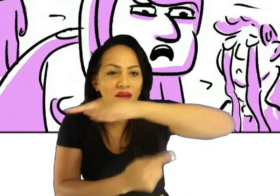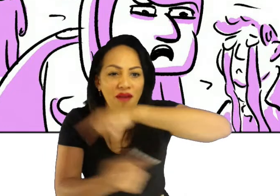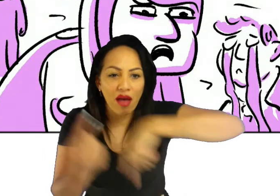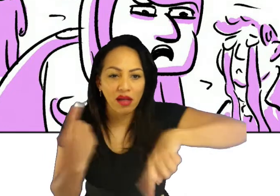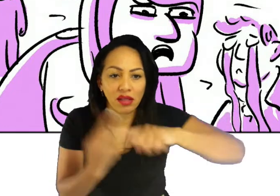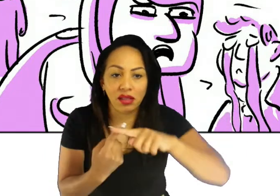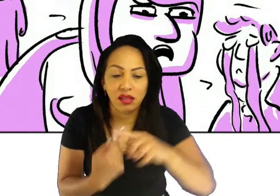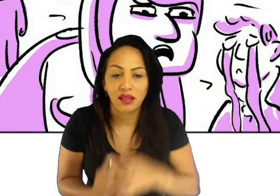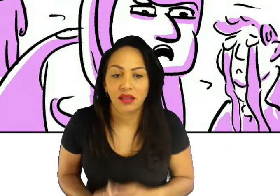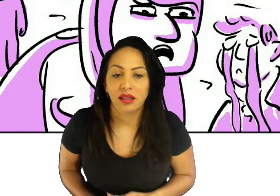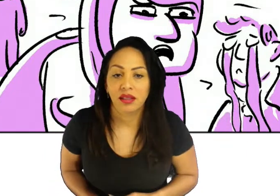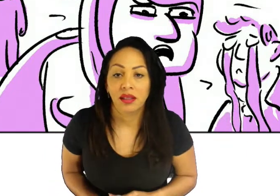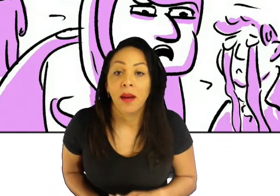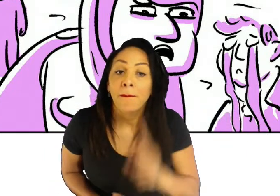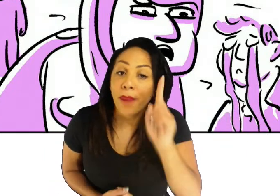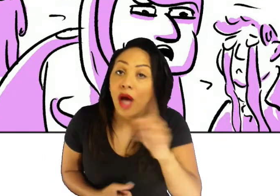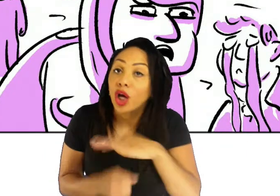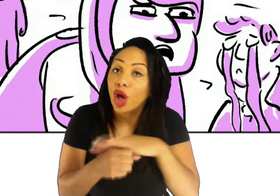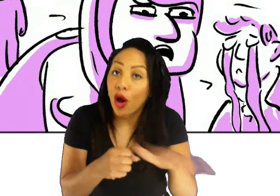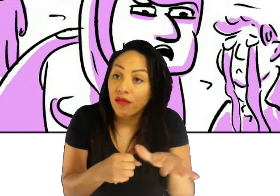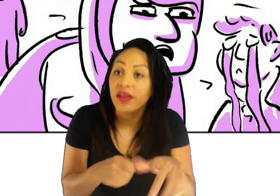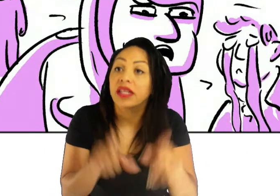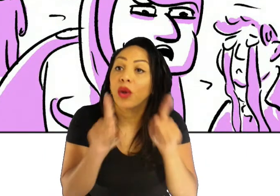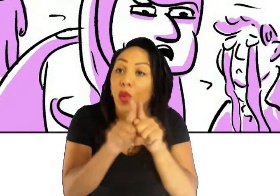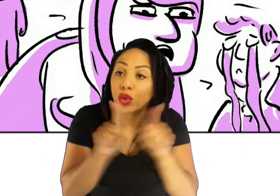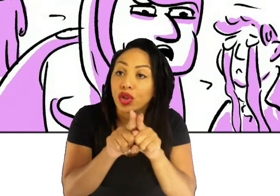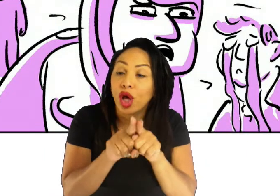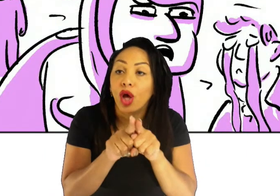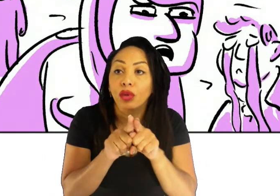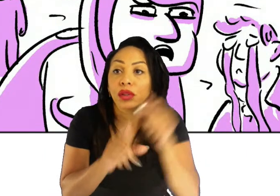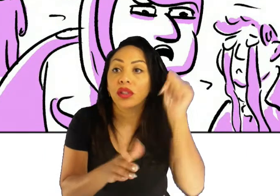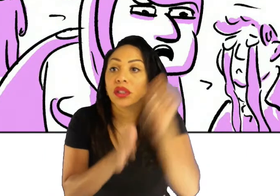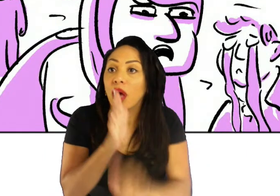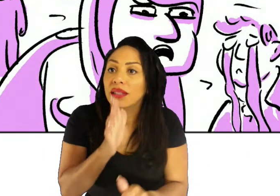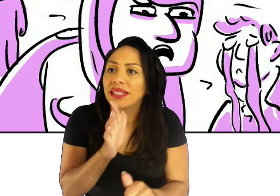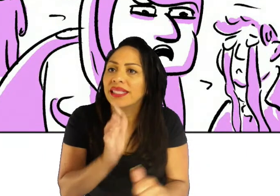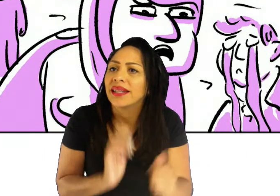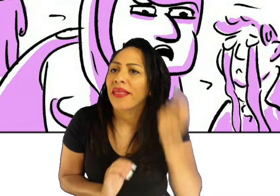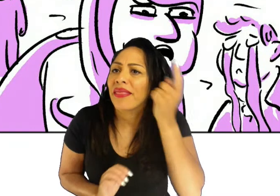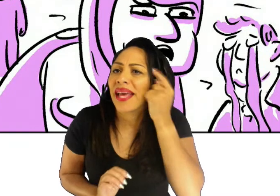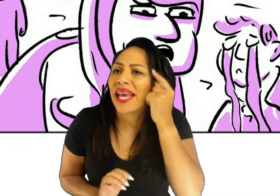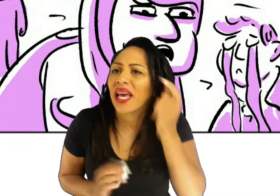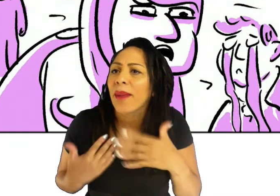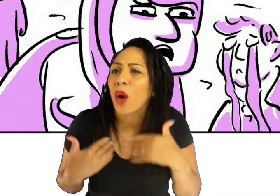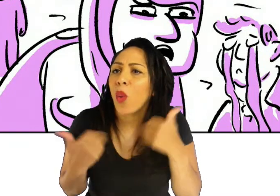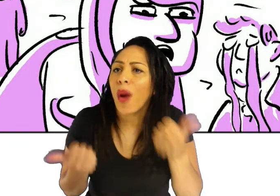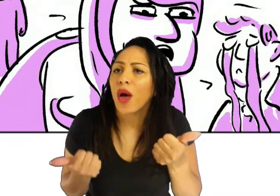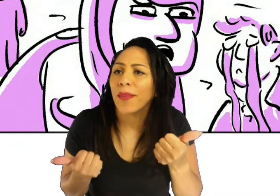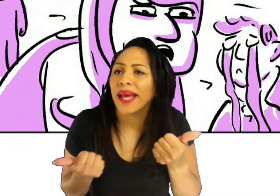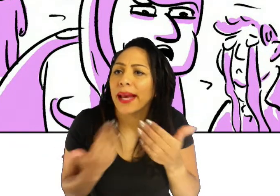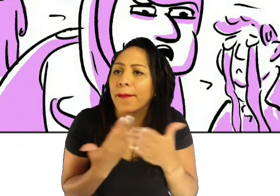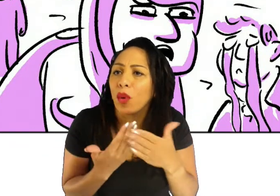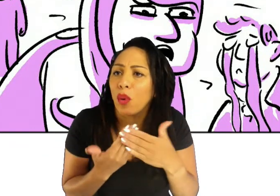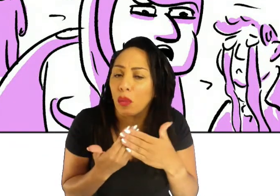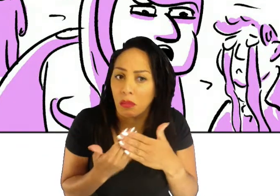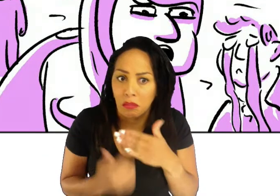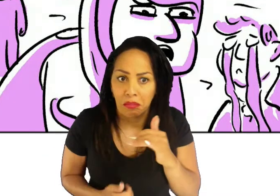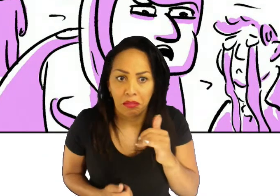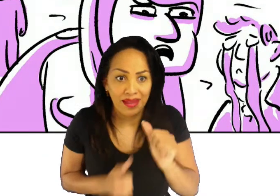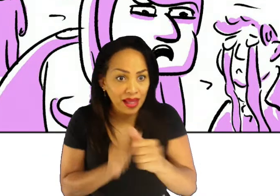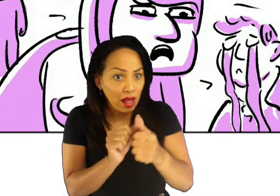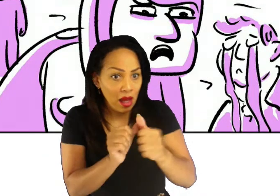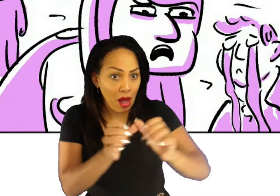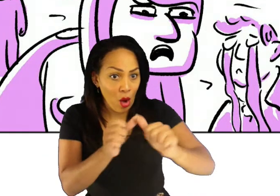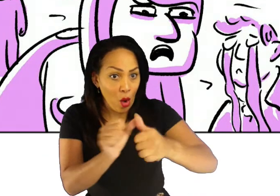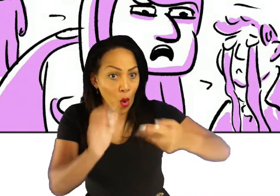aspects of well-being. Organizations started to wake up to the idea that people might need looked after a little bit,